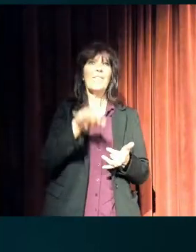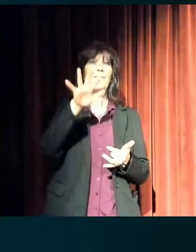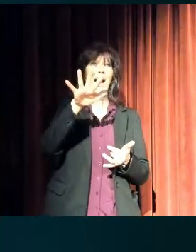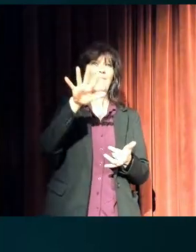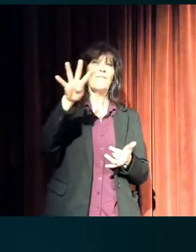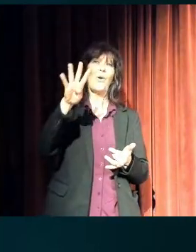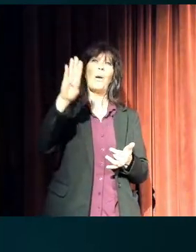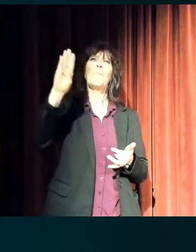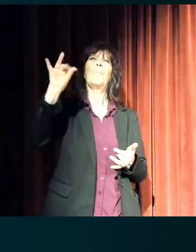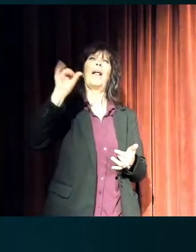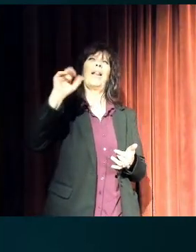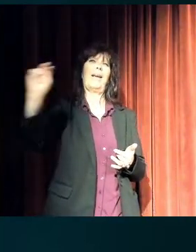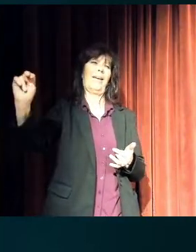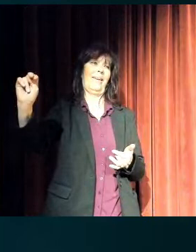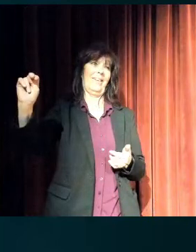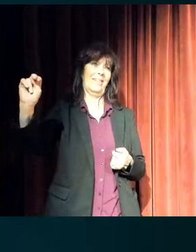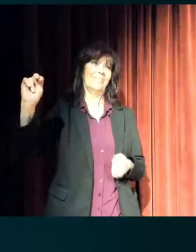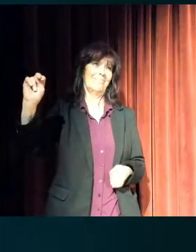$1.54 billion.